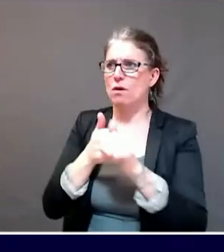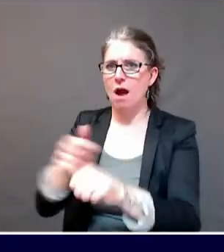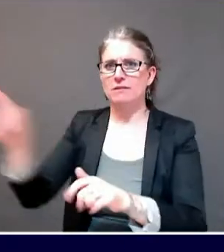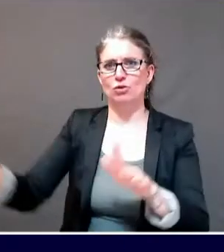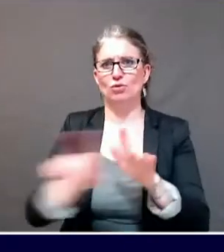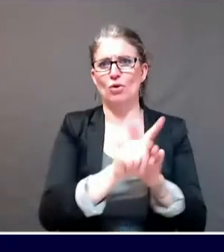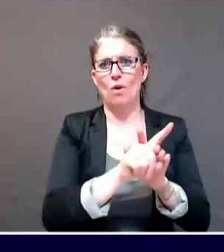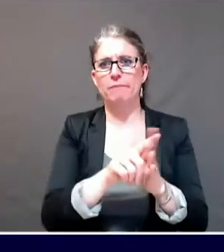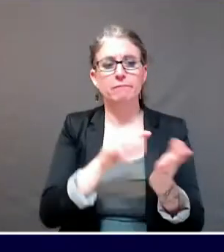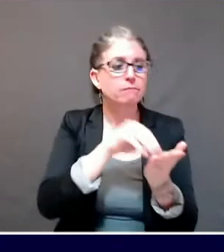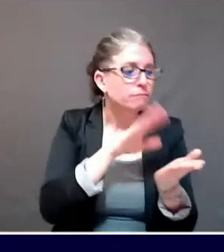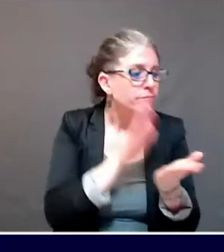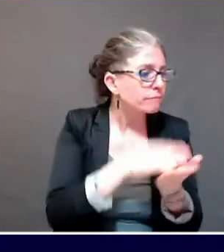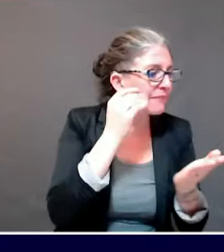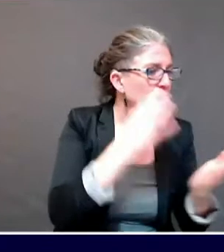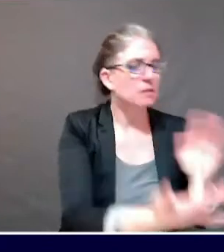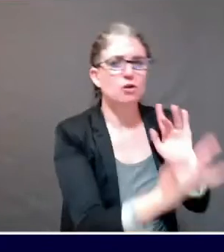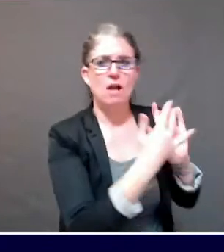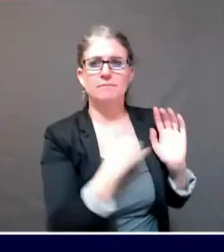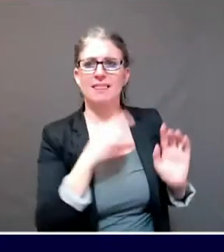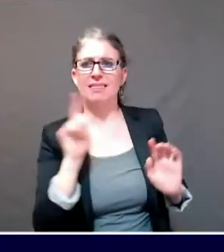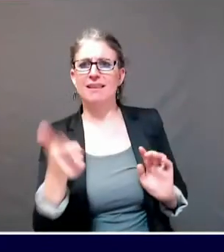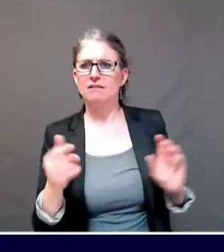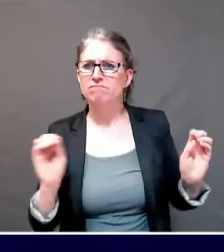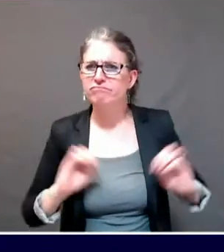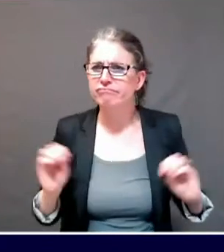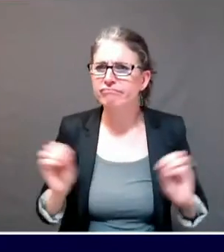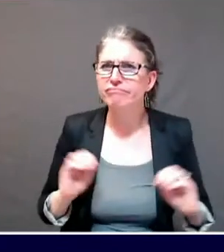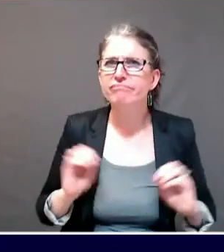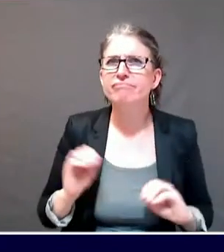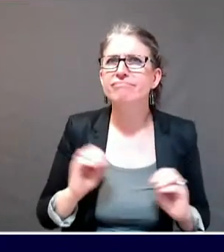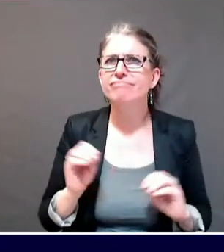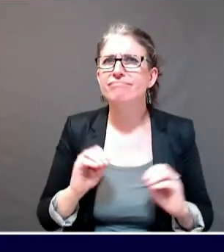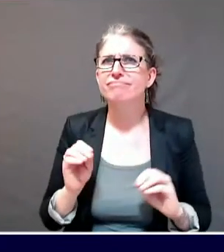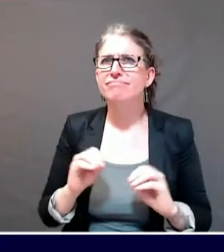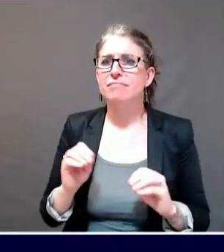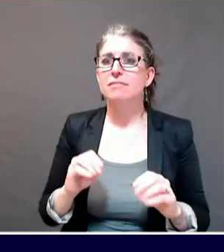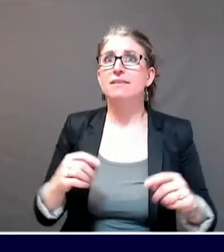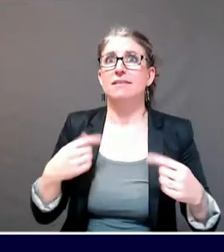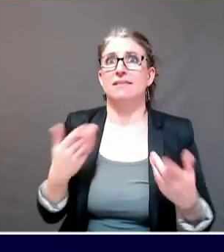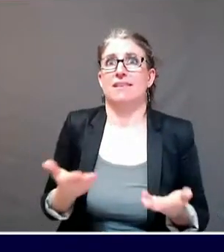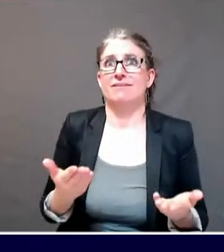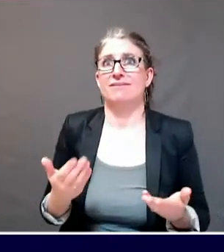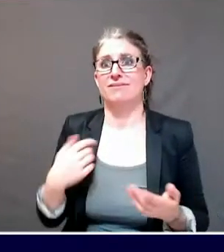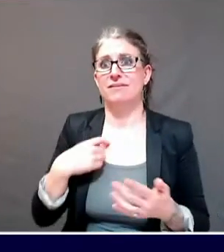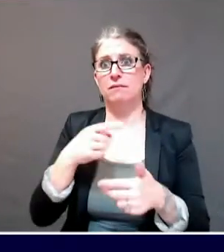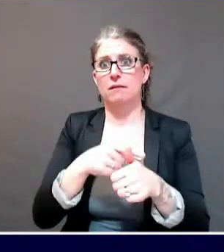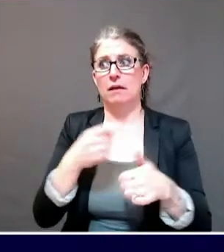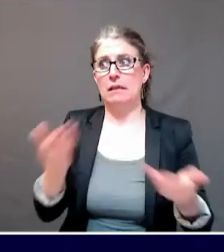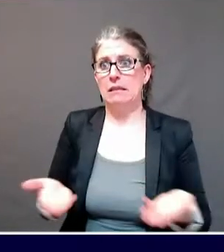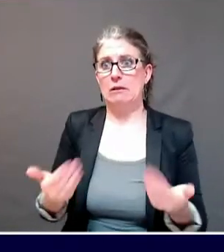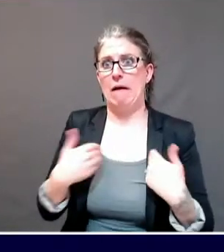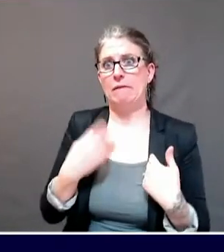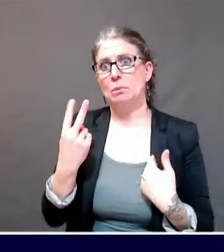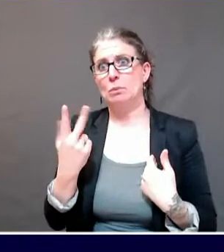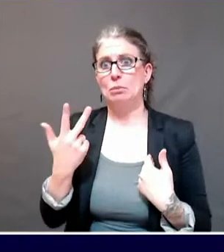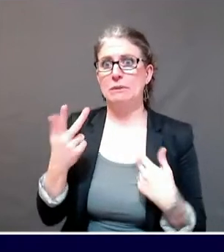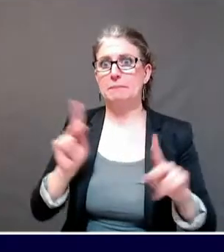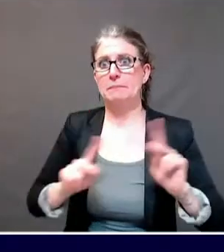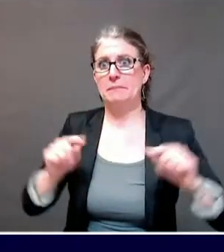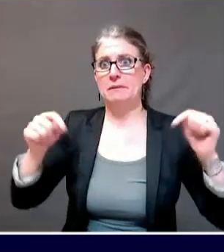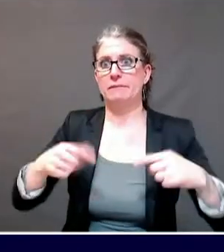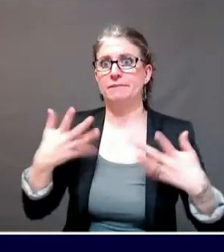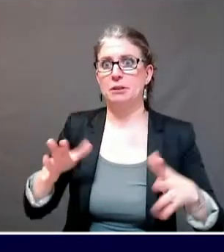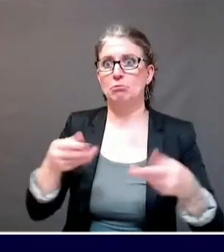when it occurred, how it may have occurred. Where possible, if a business is aware that there may have been an exposure, a